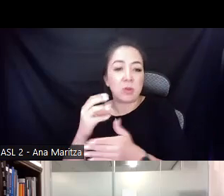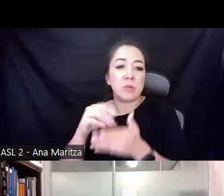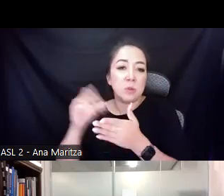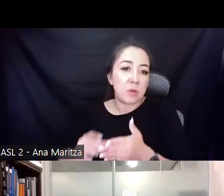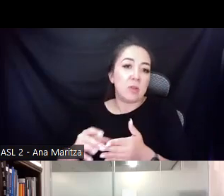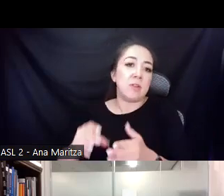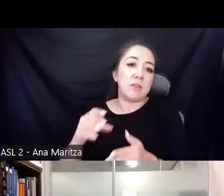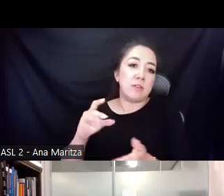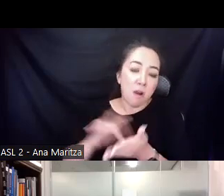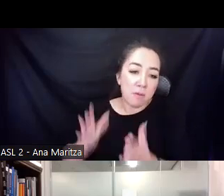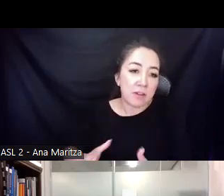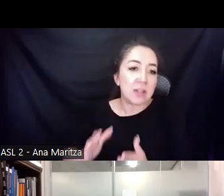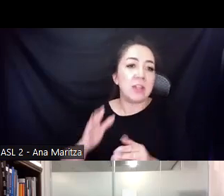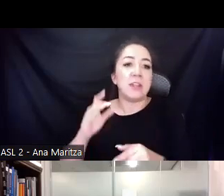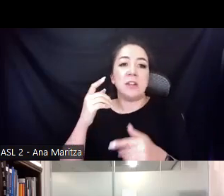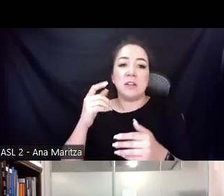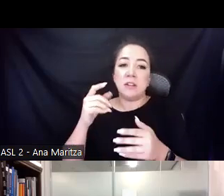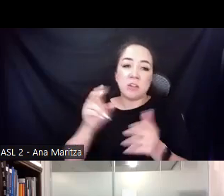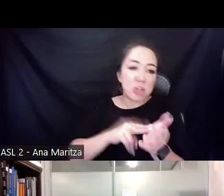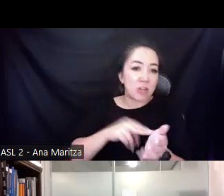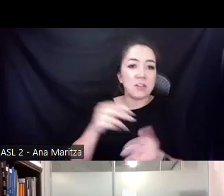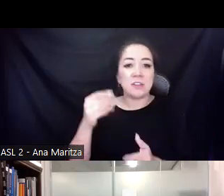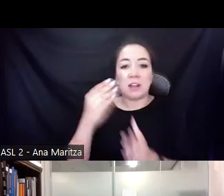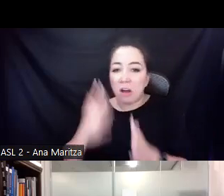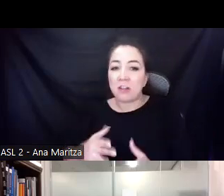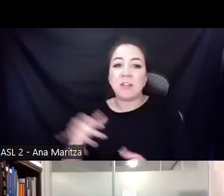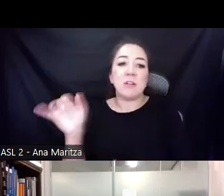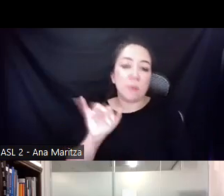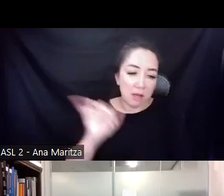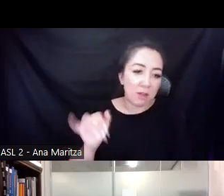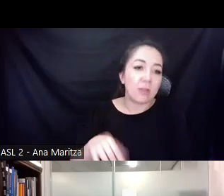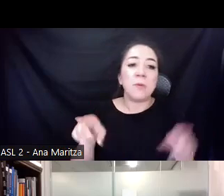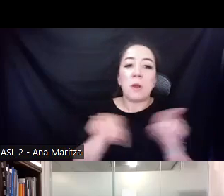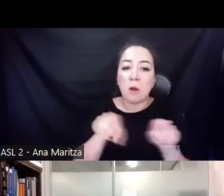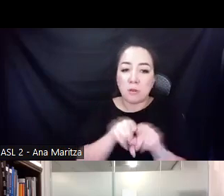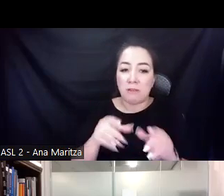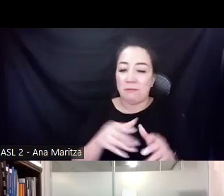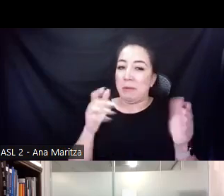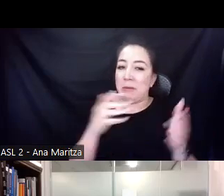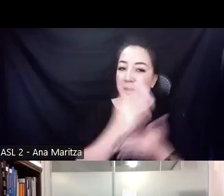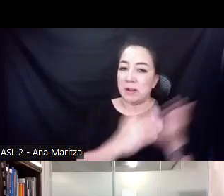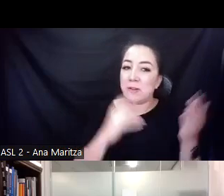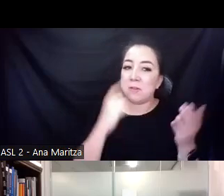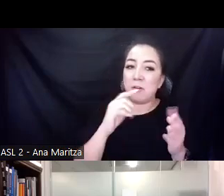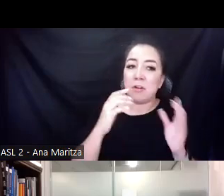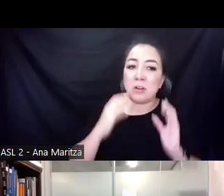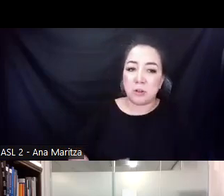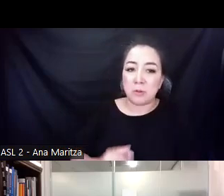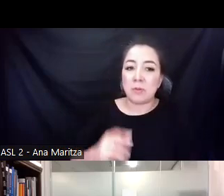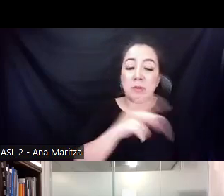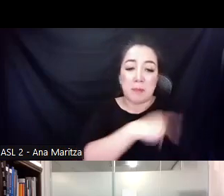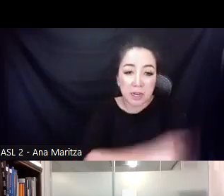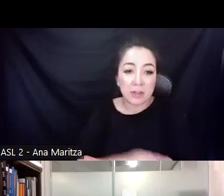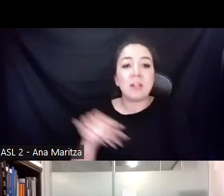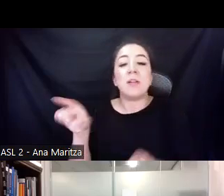practitioners, PAs, the whole range, neuropsychologists as well. And we also have a big piece for consumers, for patients, as